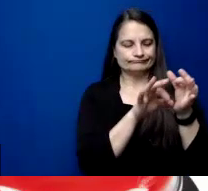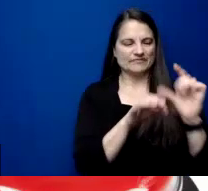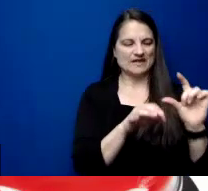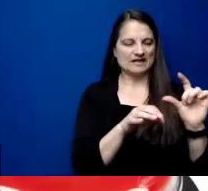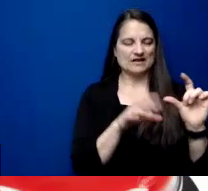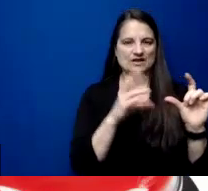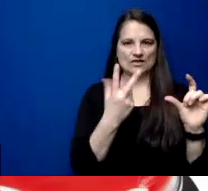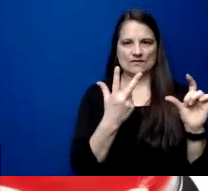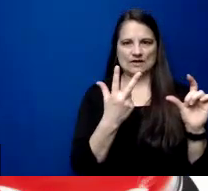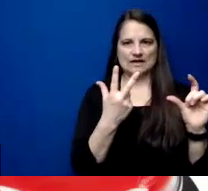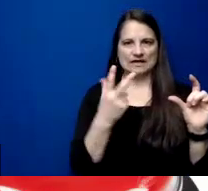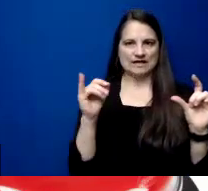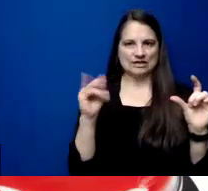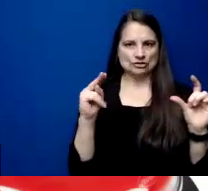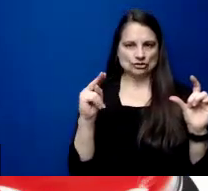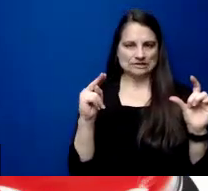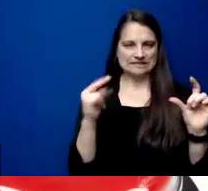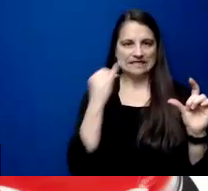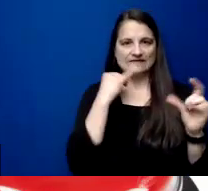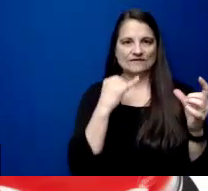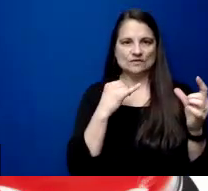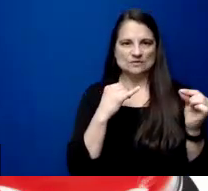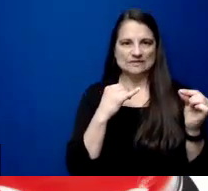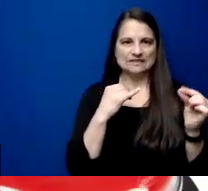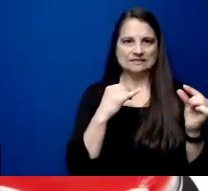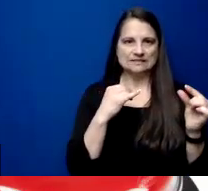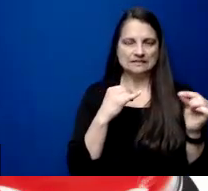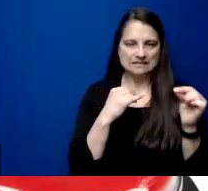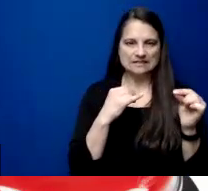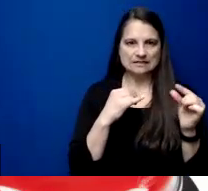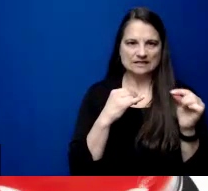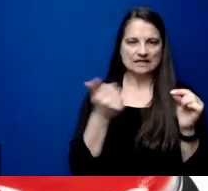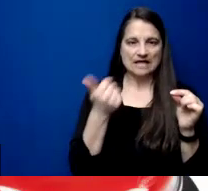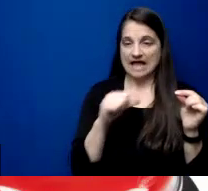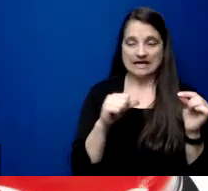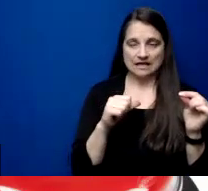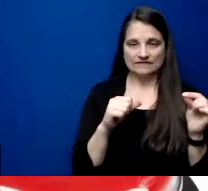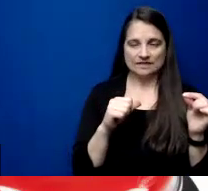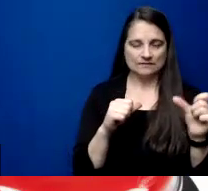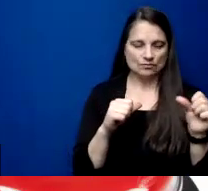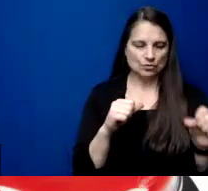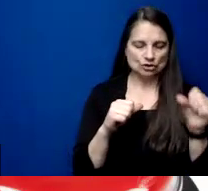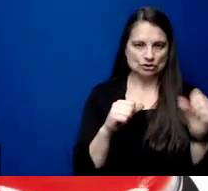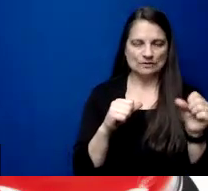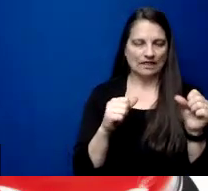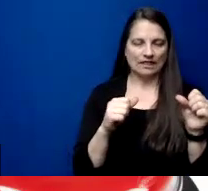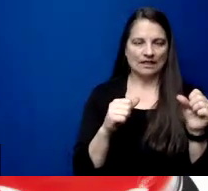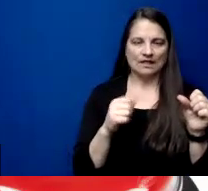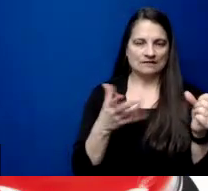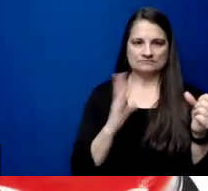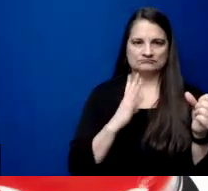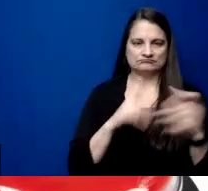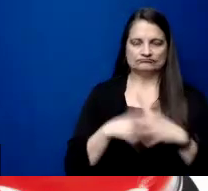can hold that in your hand. And if you even just like squeeze your hand or pinch any of it or push it with a thumb, any part of that will activate